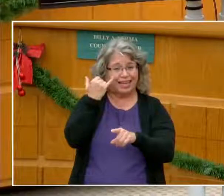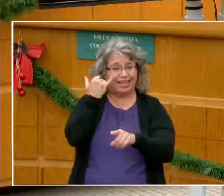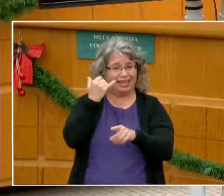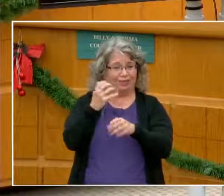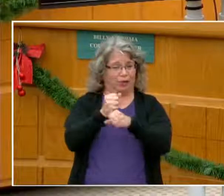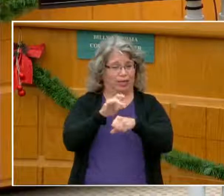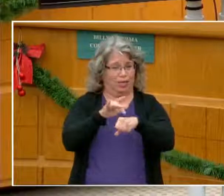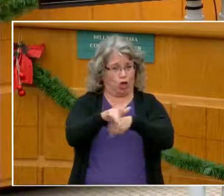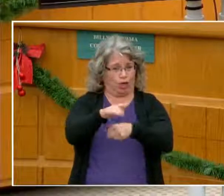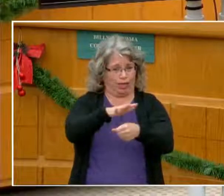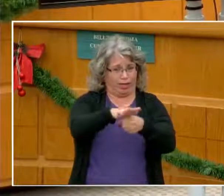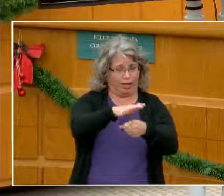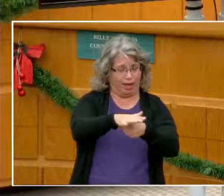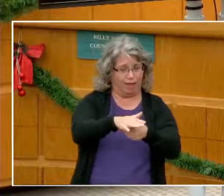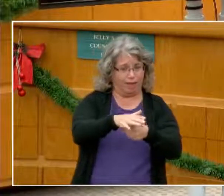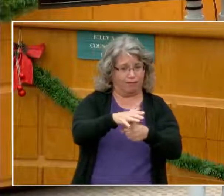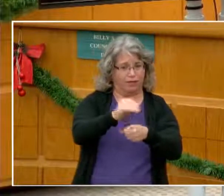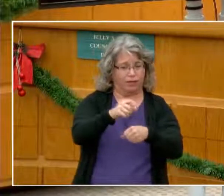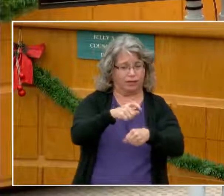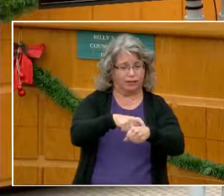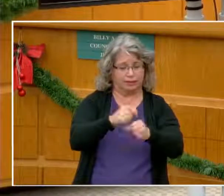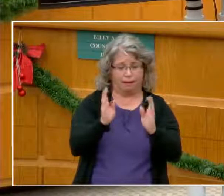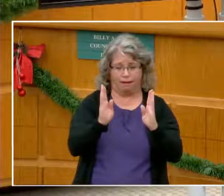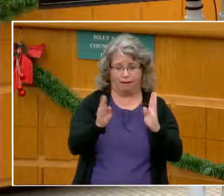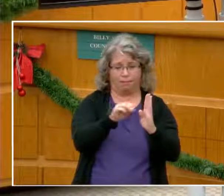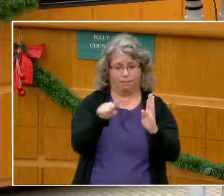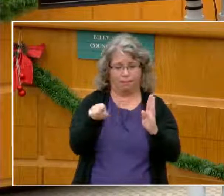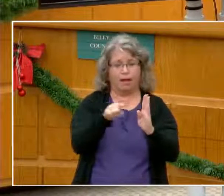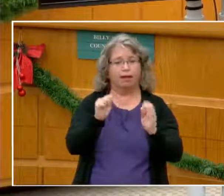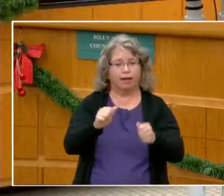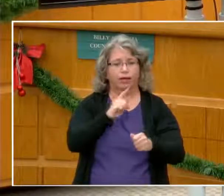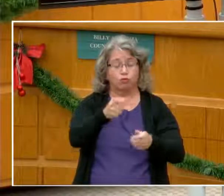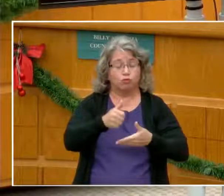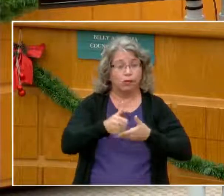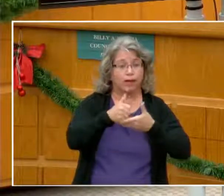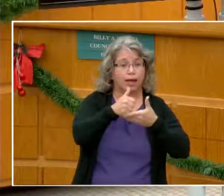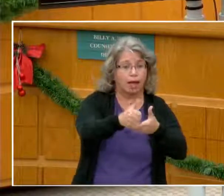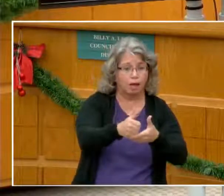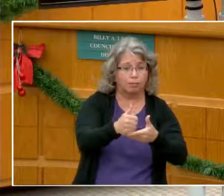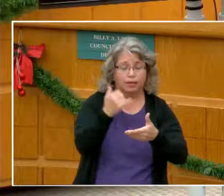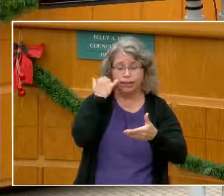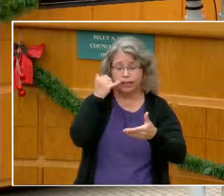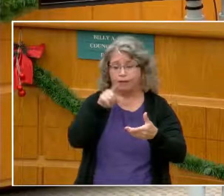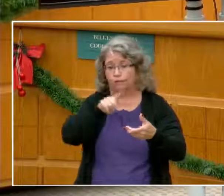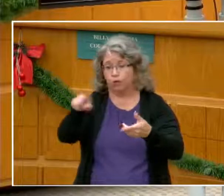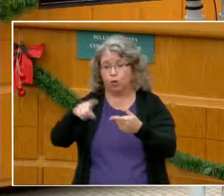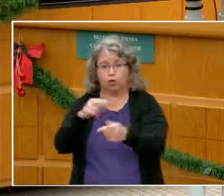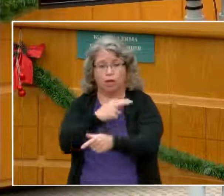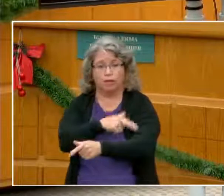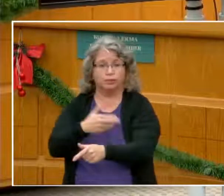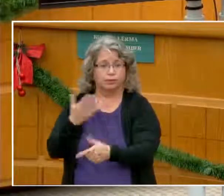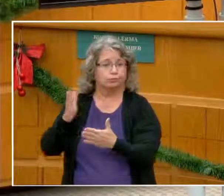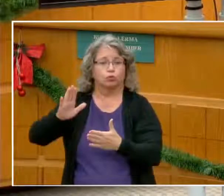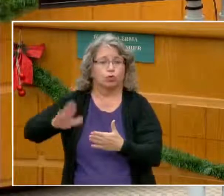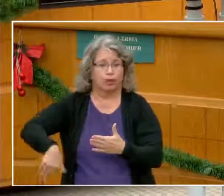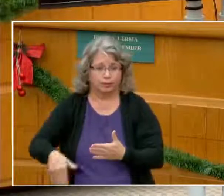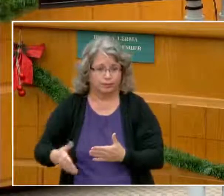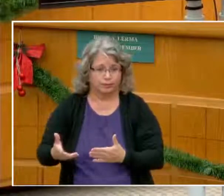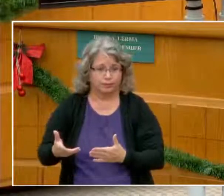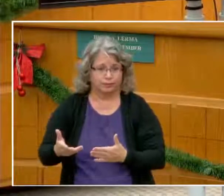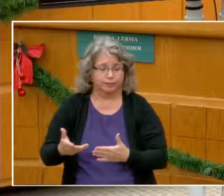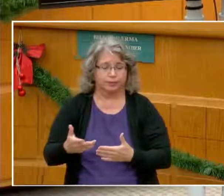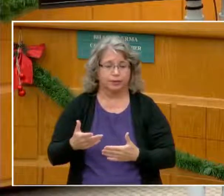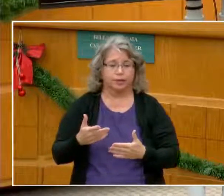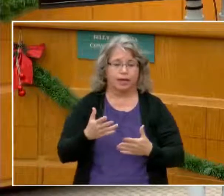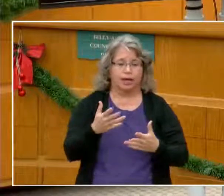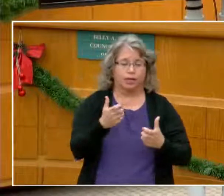can help you so that you don't find yourself in the hospital. Again, I want to reiterate the importance of these phone